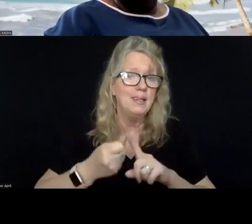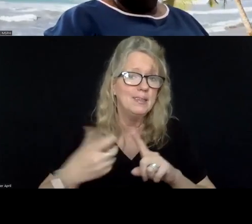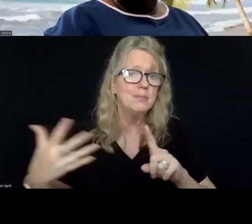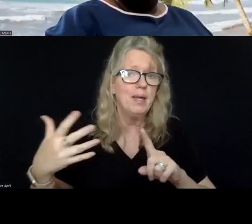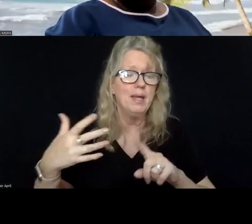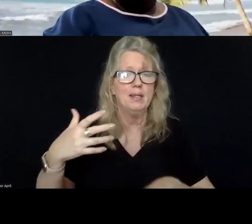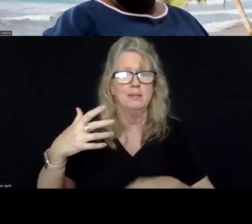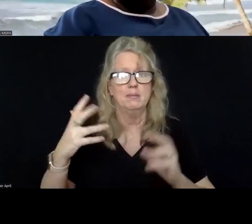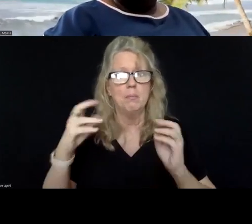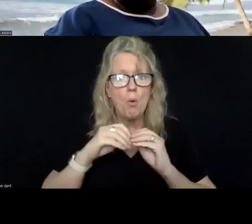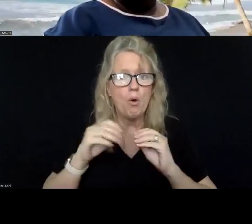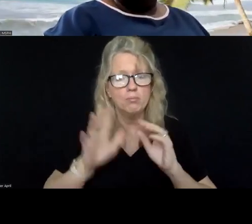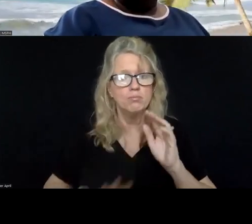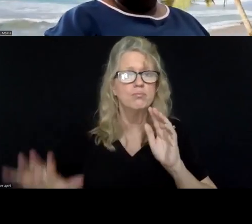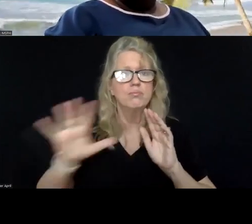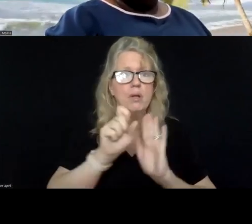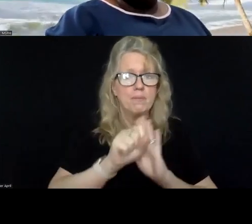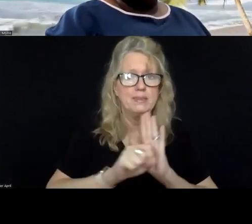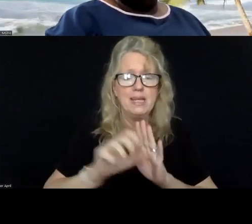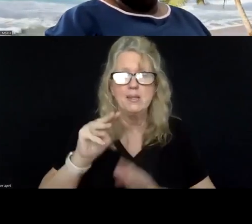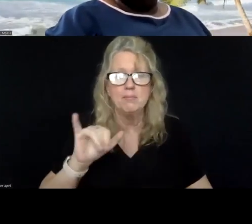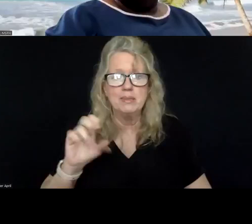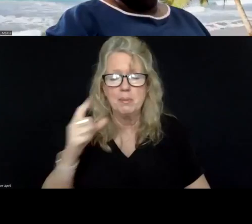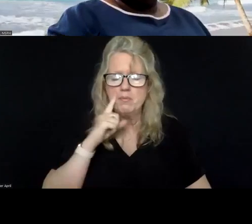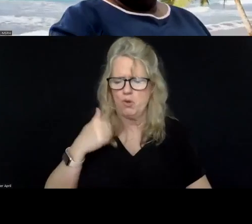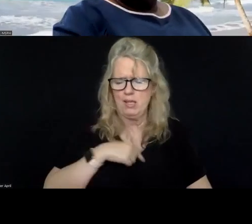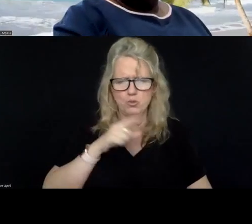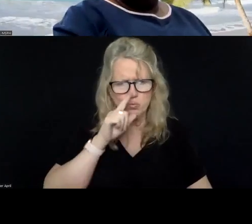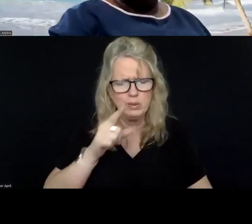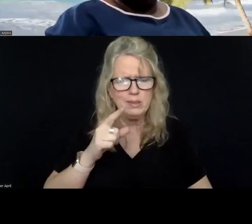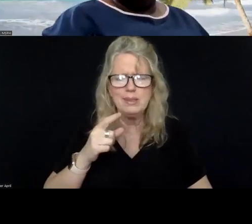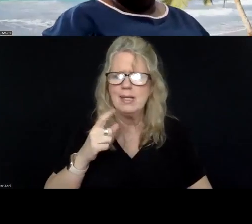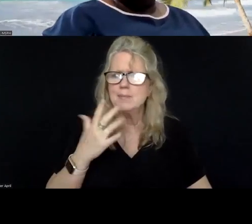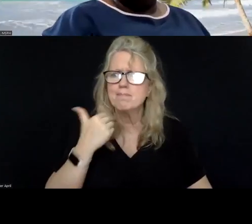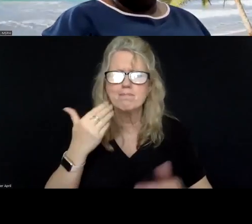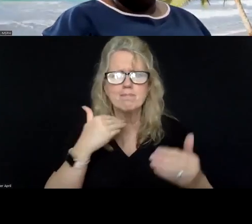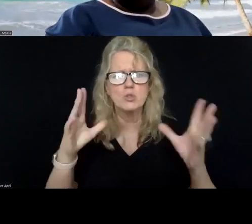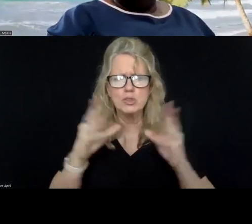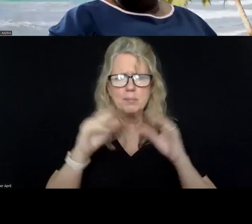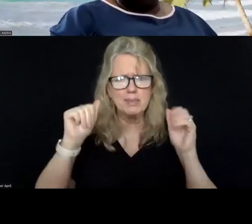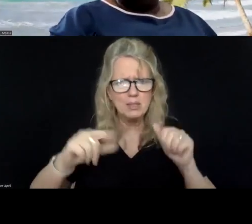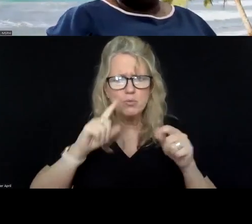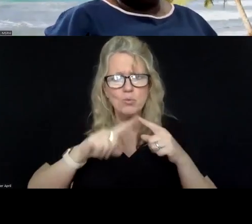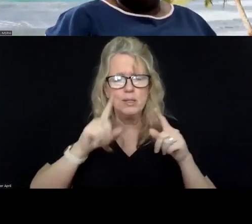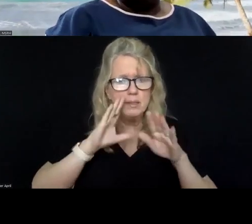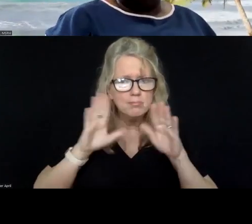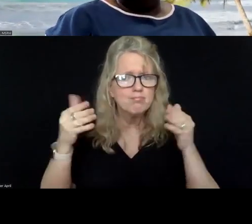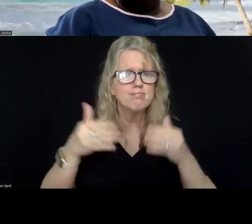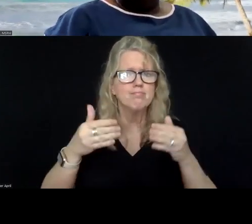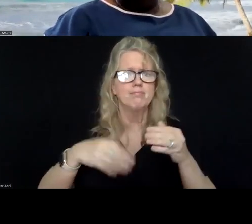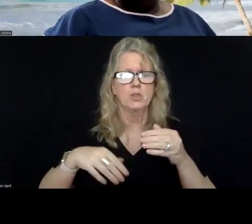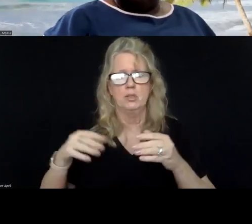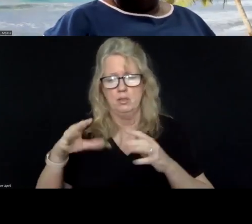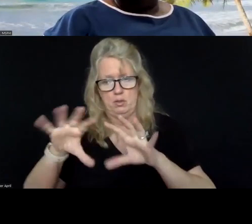greater degree across the state of Mississippi, for us to really just have a session where we can hone in for the